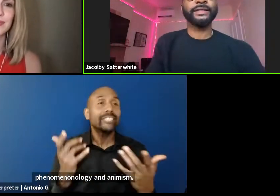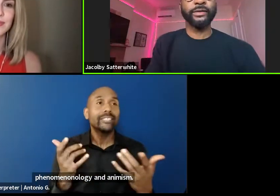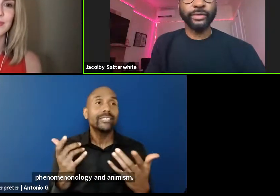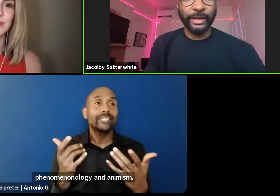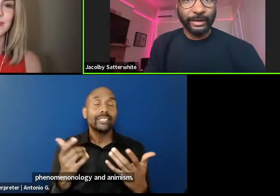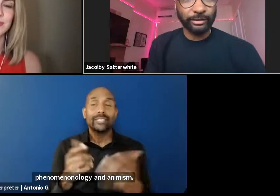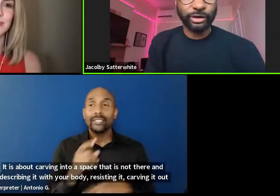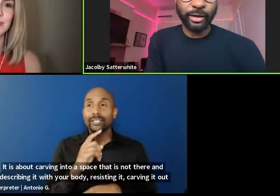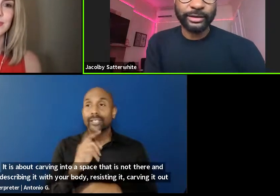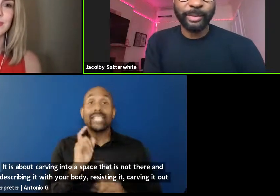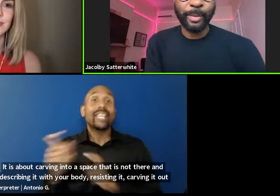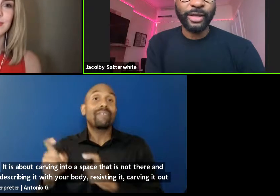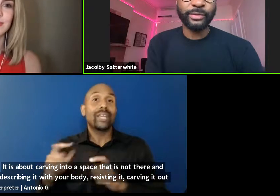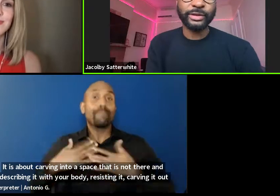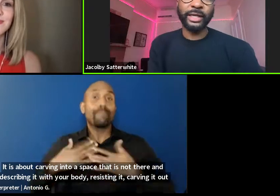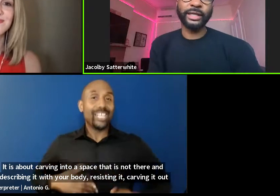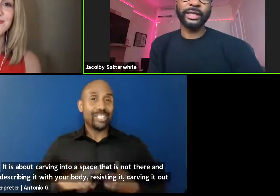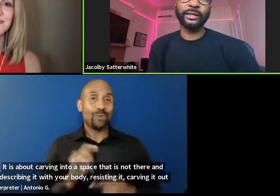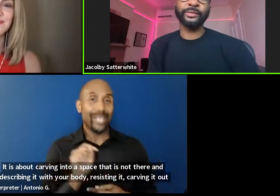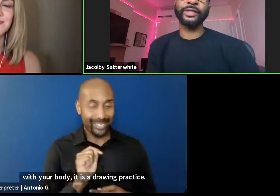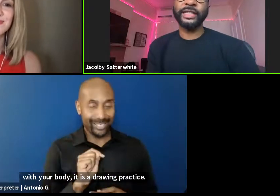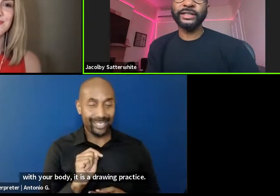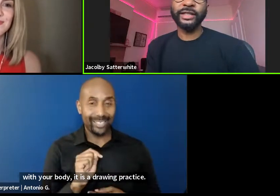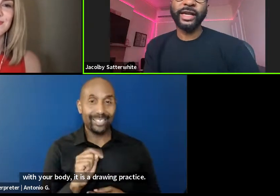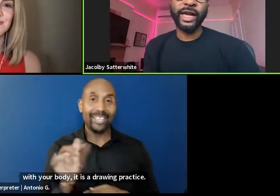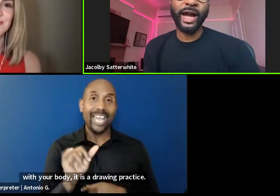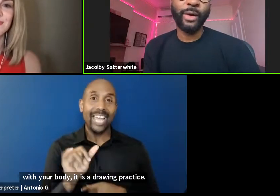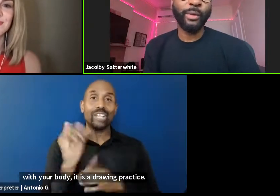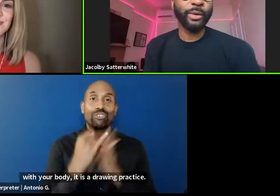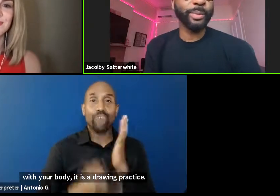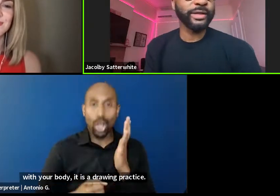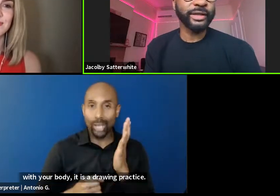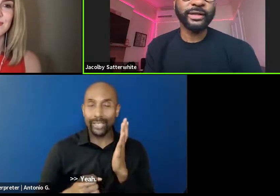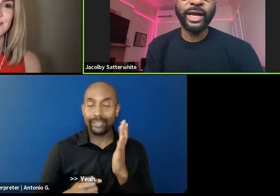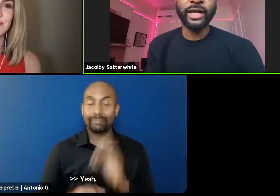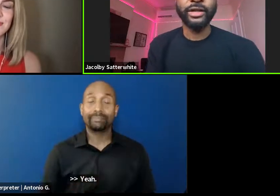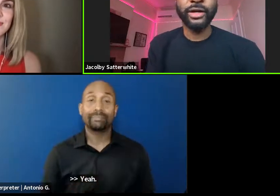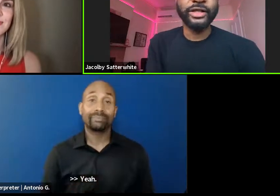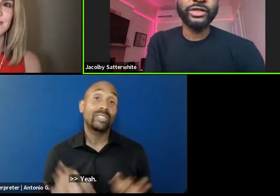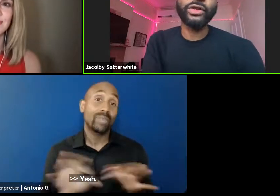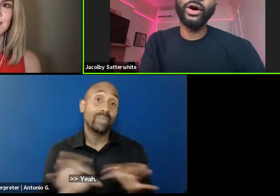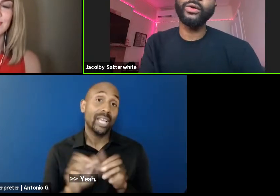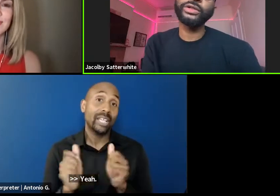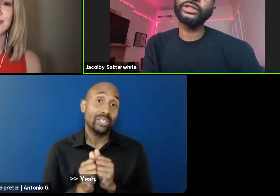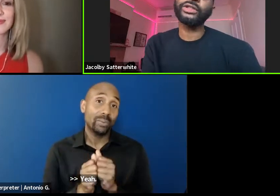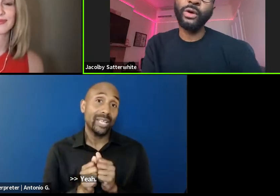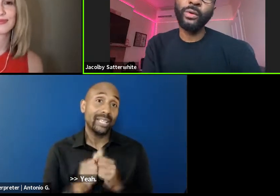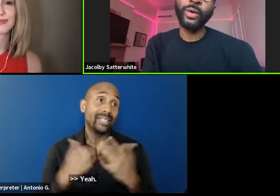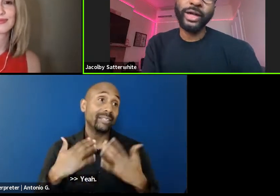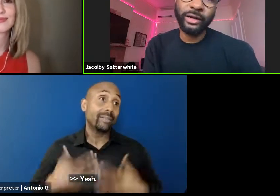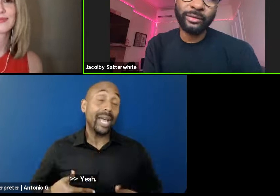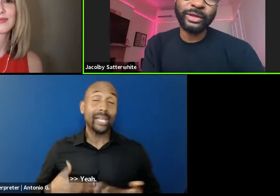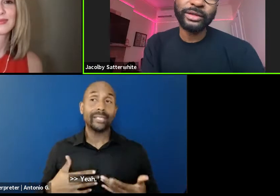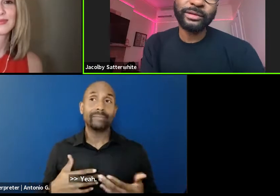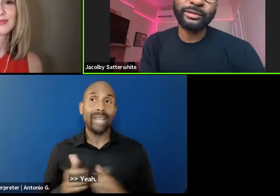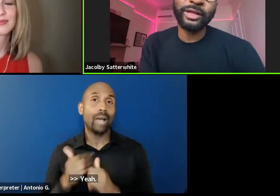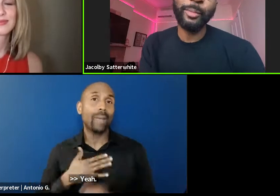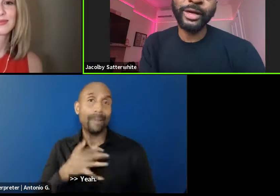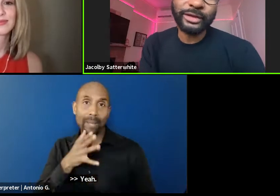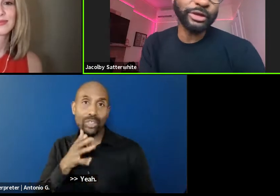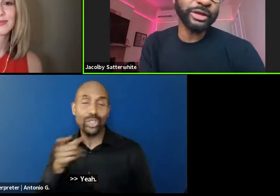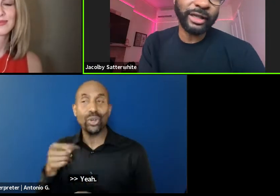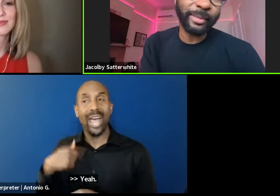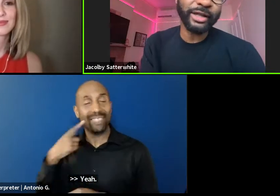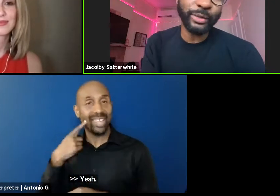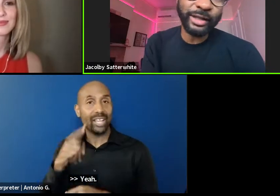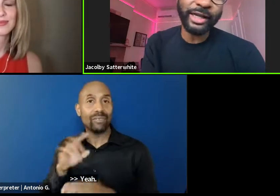And it relates to the drawings that my mother was making, and it relates to like how I will put these, you know, it just goes so well with a